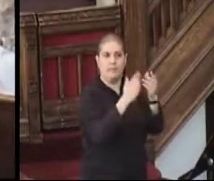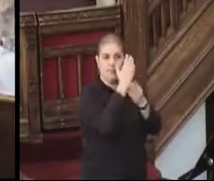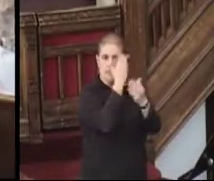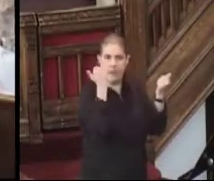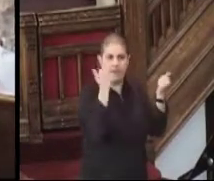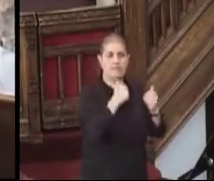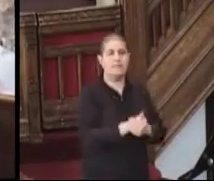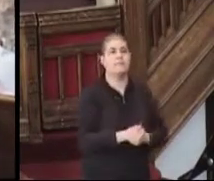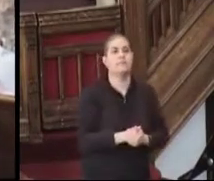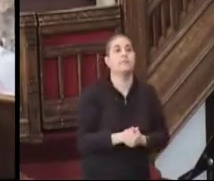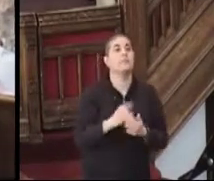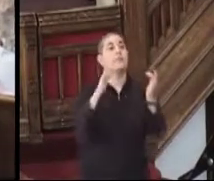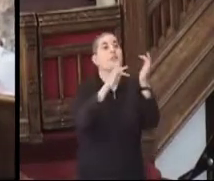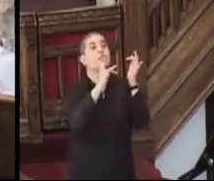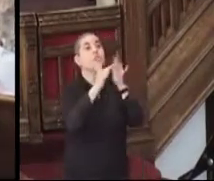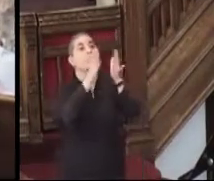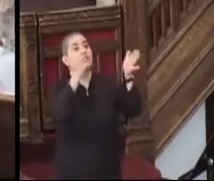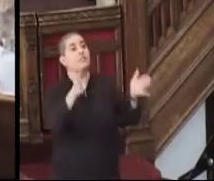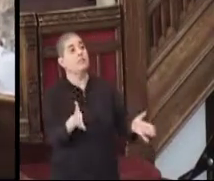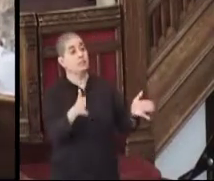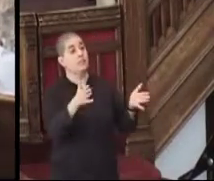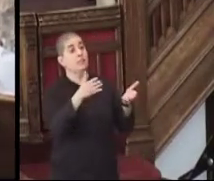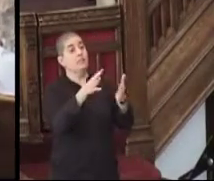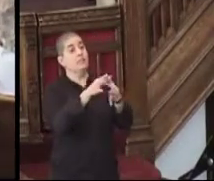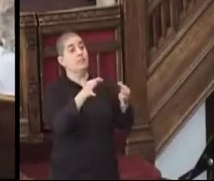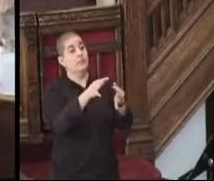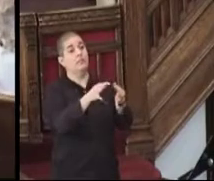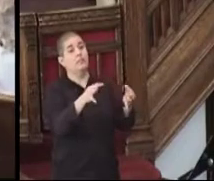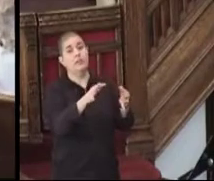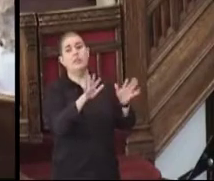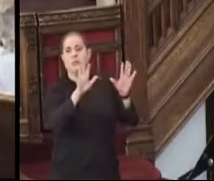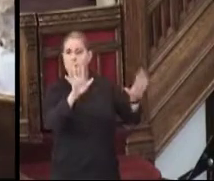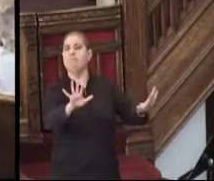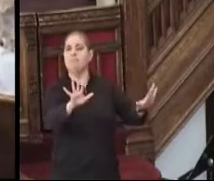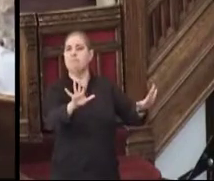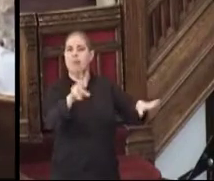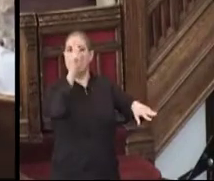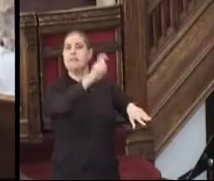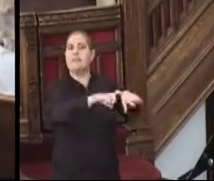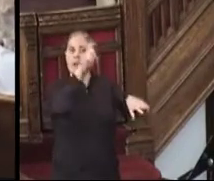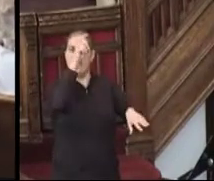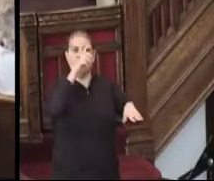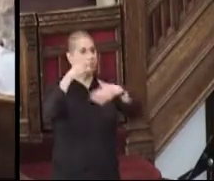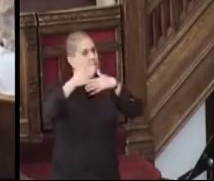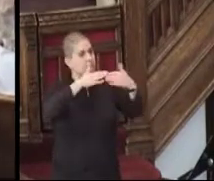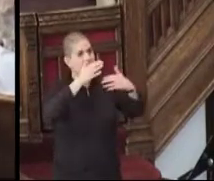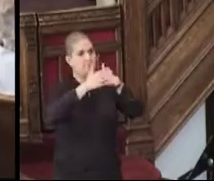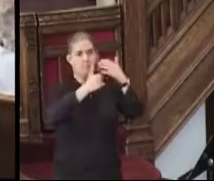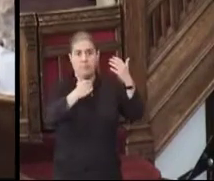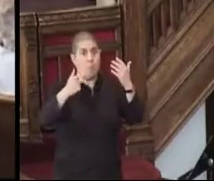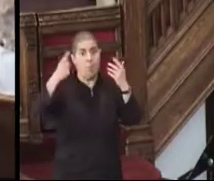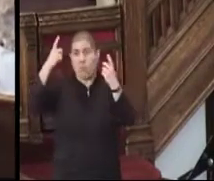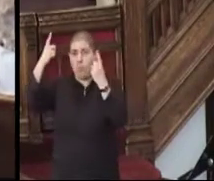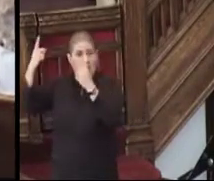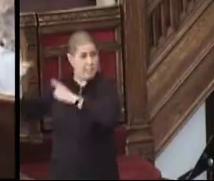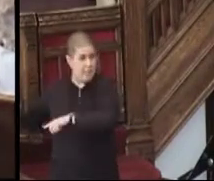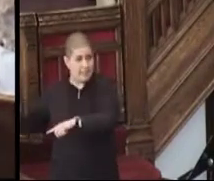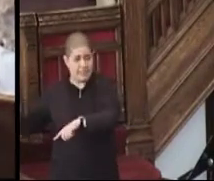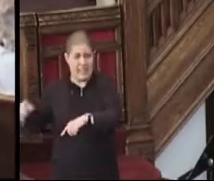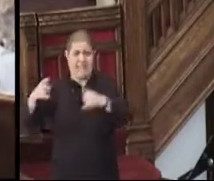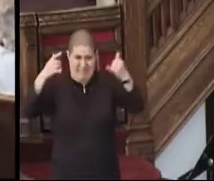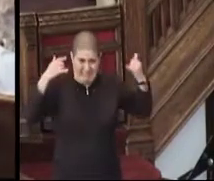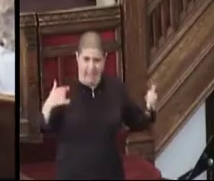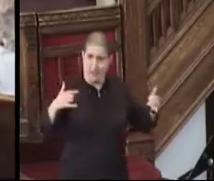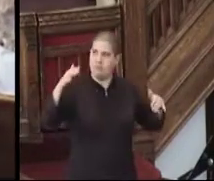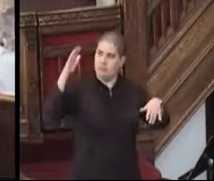That Jesus is saying, it's time to remember that your calling, no matter what is happening to you,